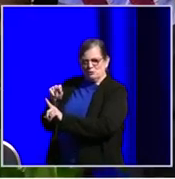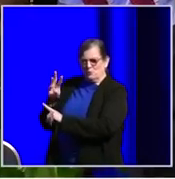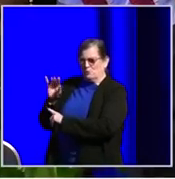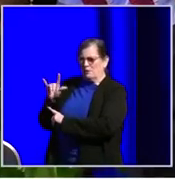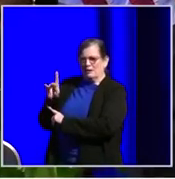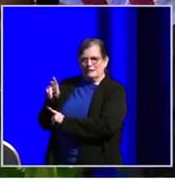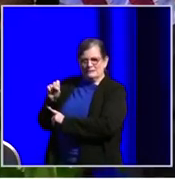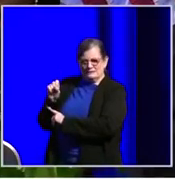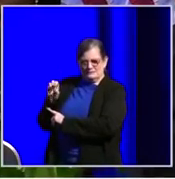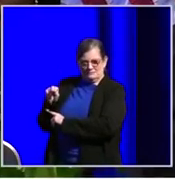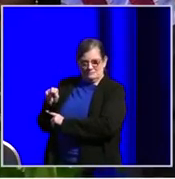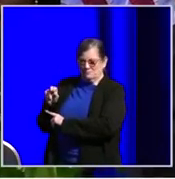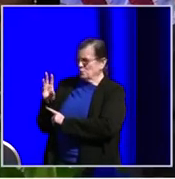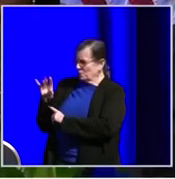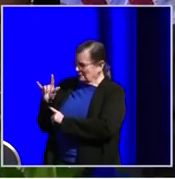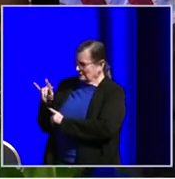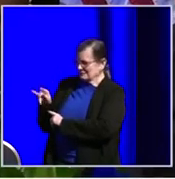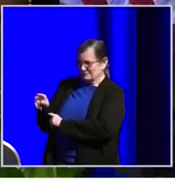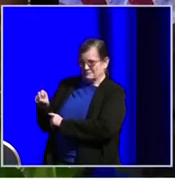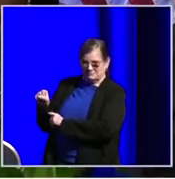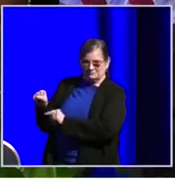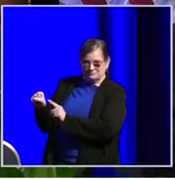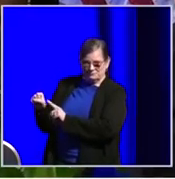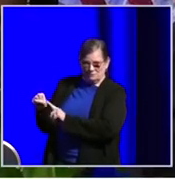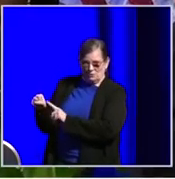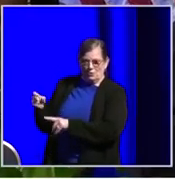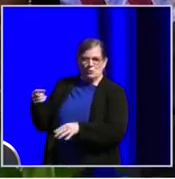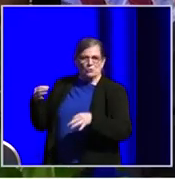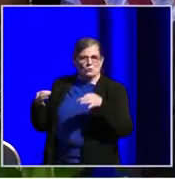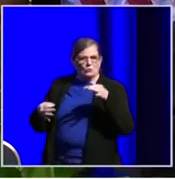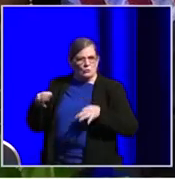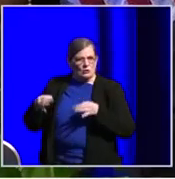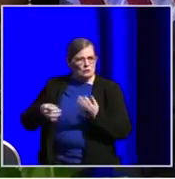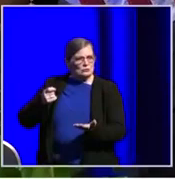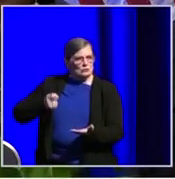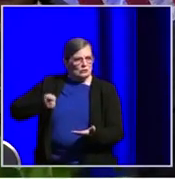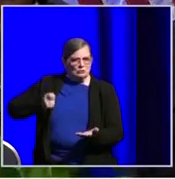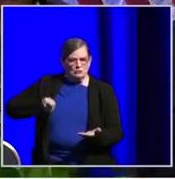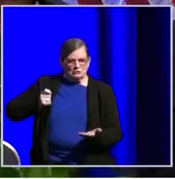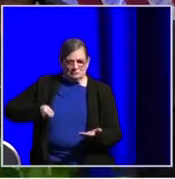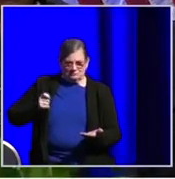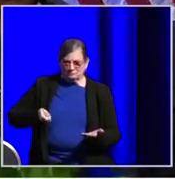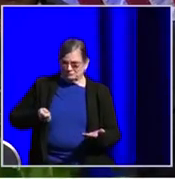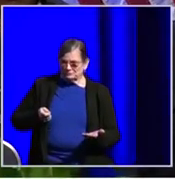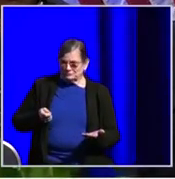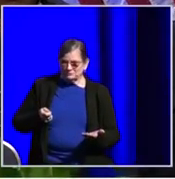Judge, United States Court of Appeals. And now we will call on